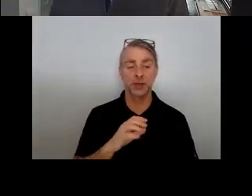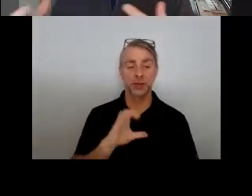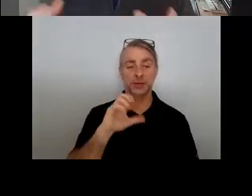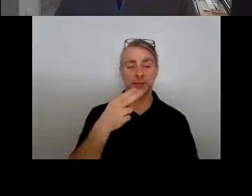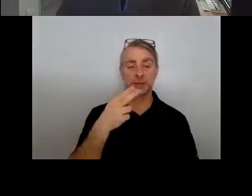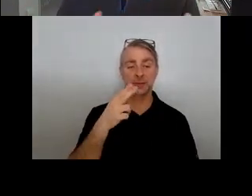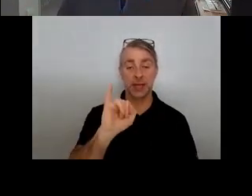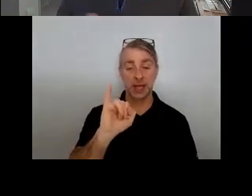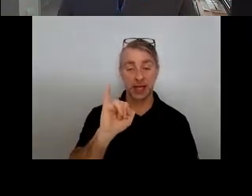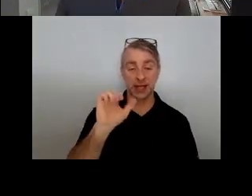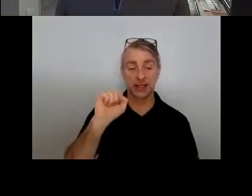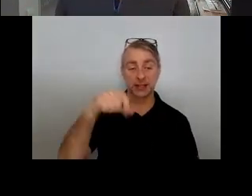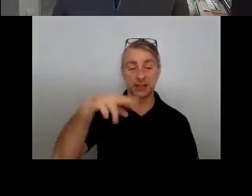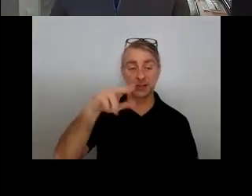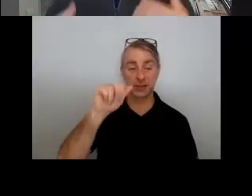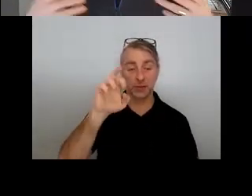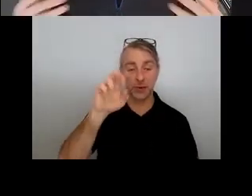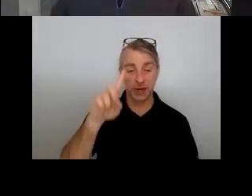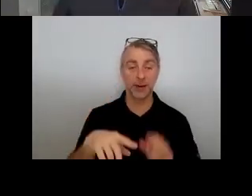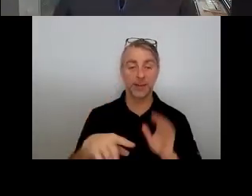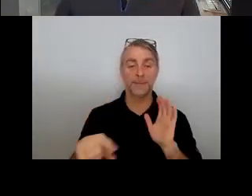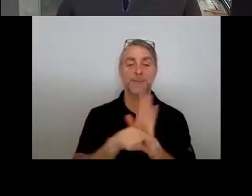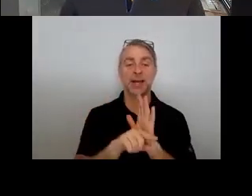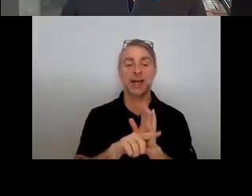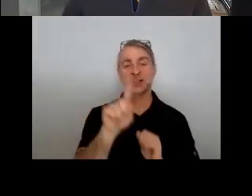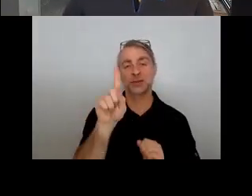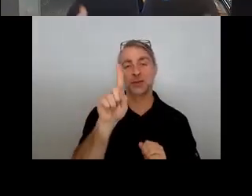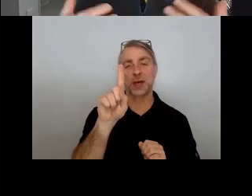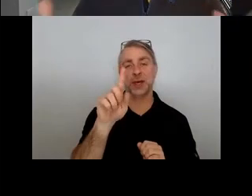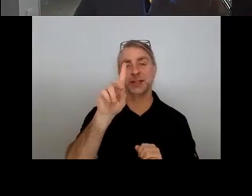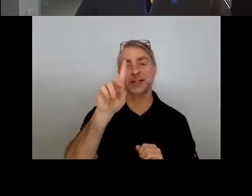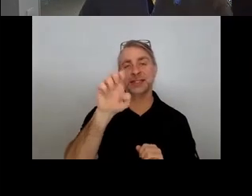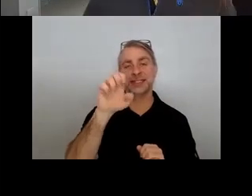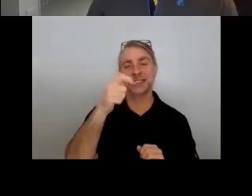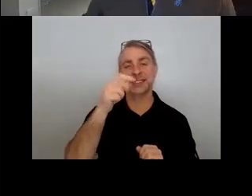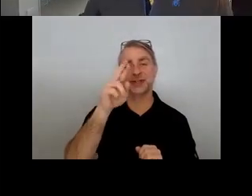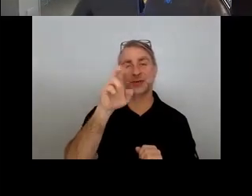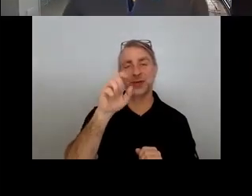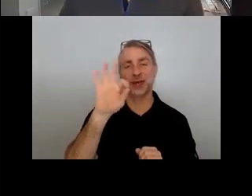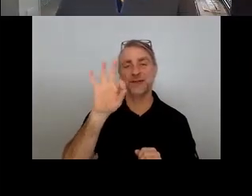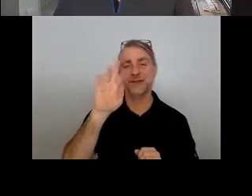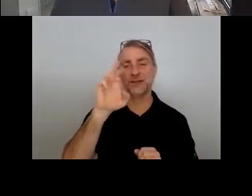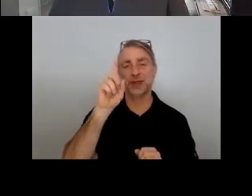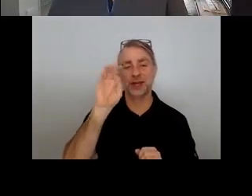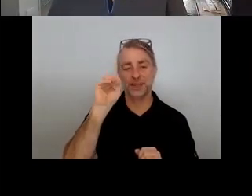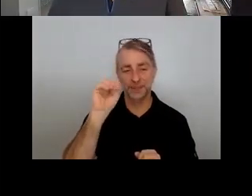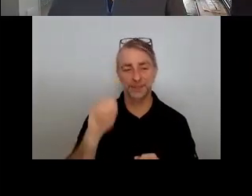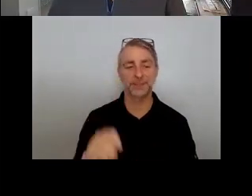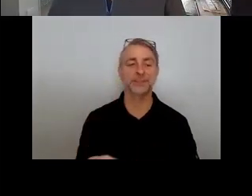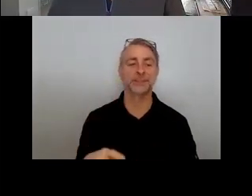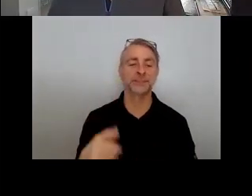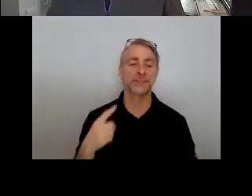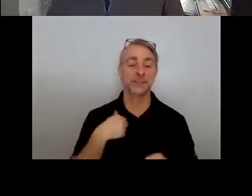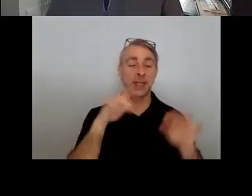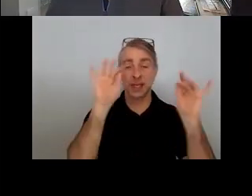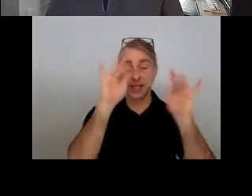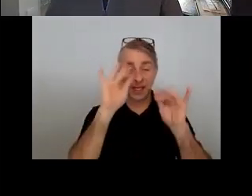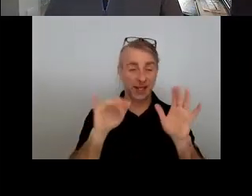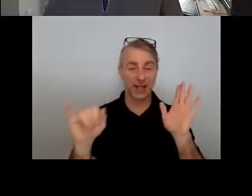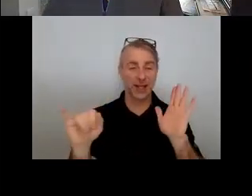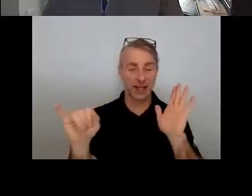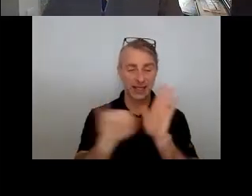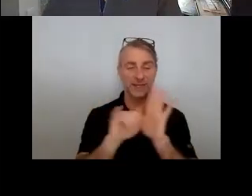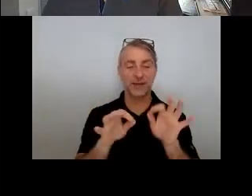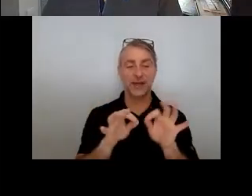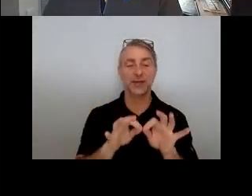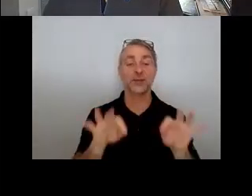sizes -1 degrees of freedom. So if we plug that information, we can identify a critical value of about